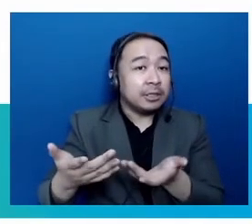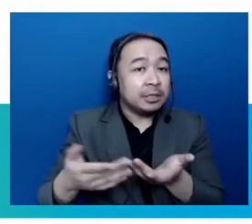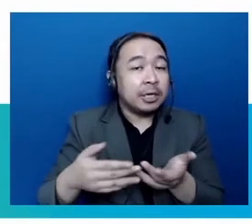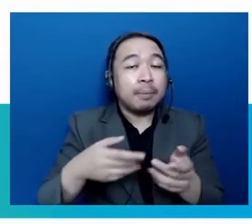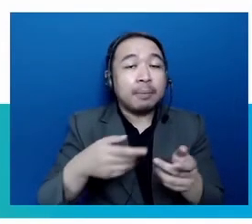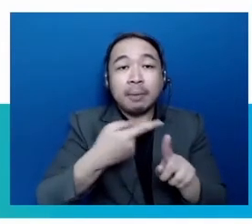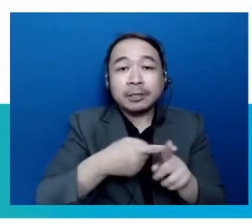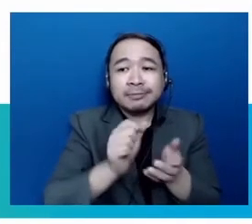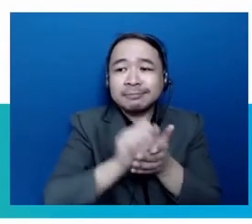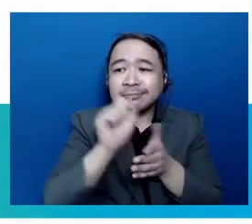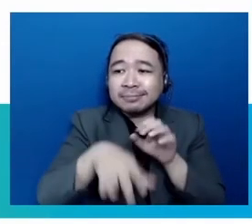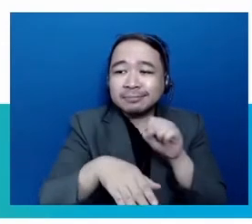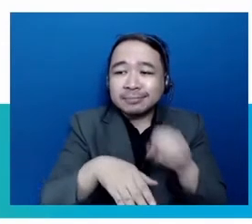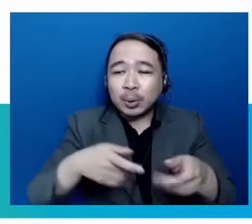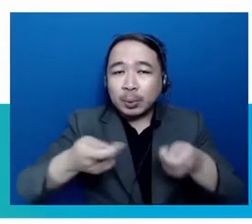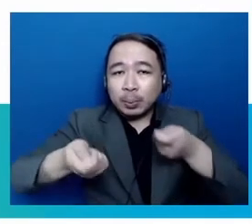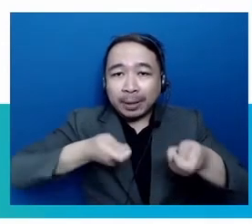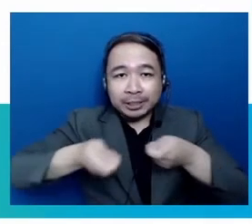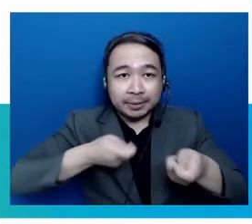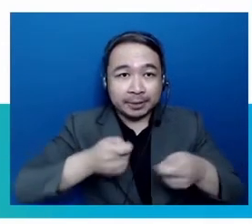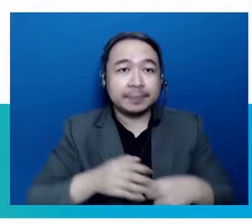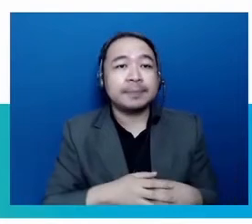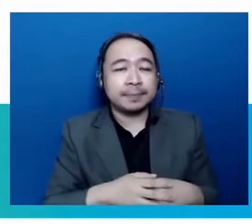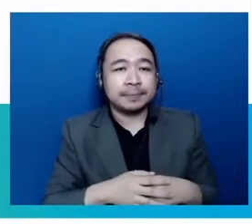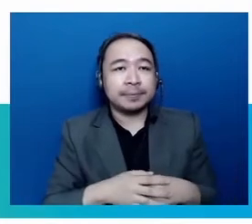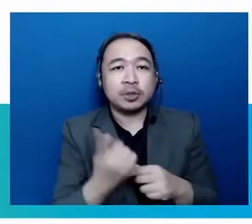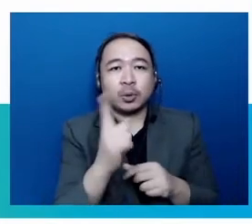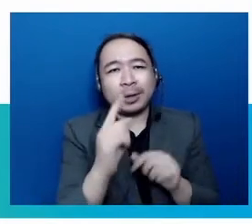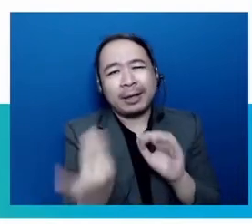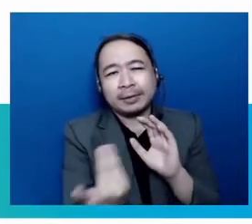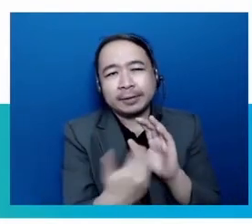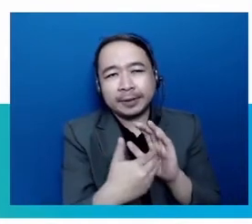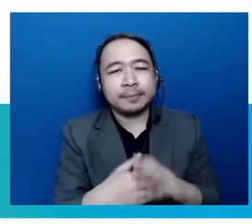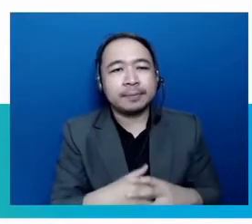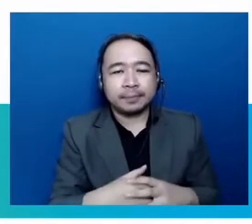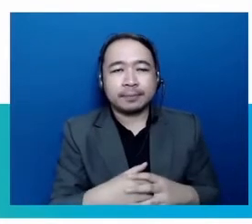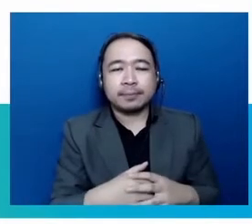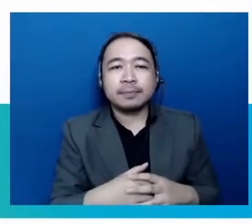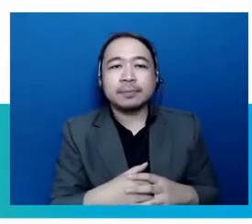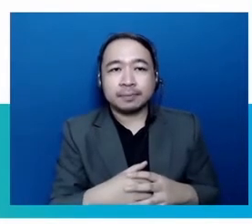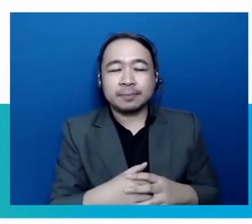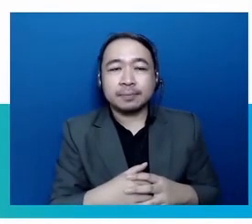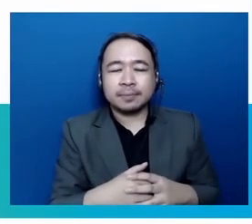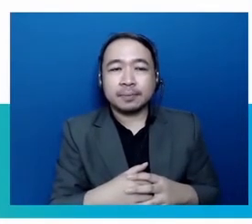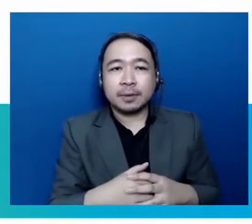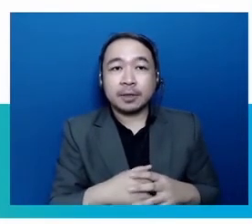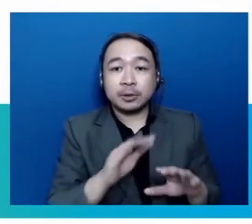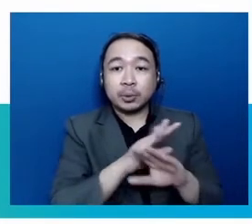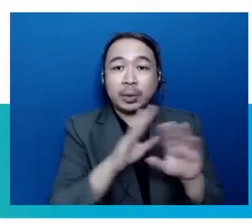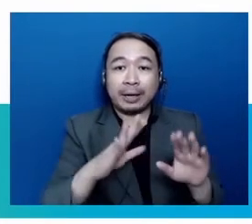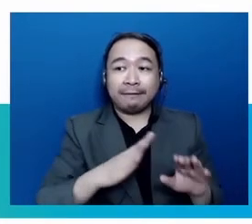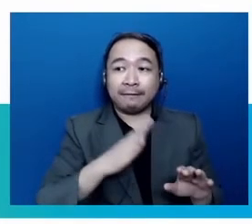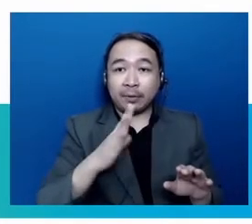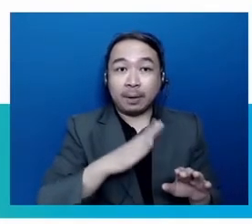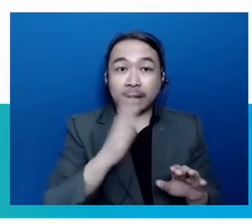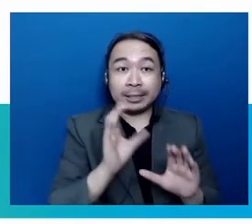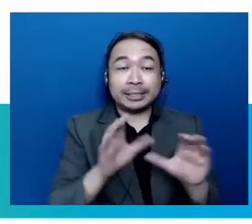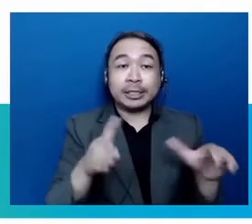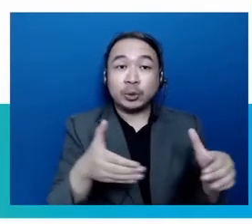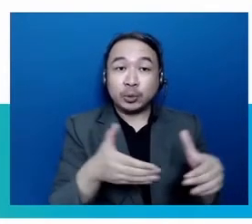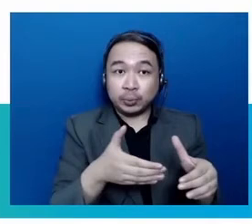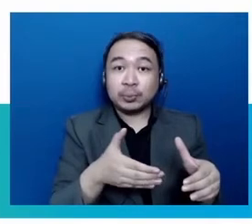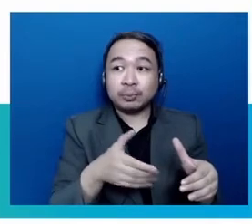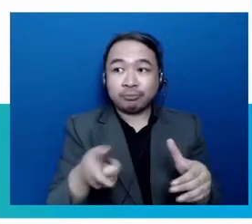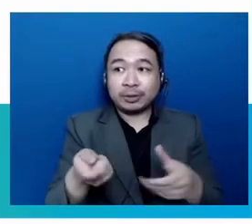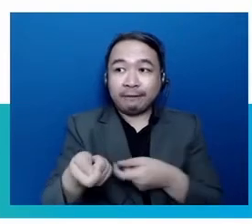them? So let me repeat in case you didn't get it. How important are informal sectors in fisheries